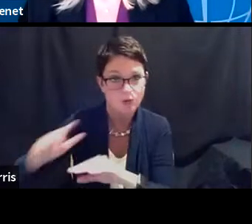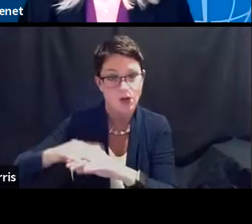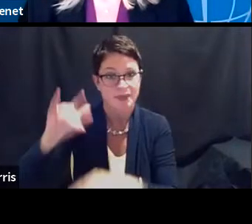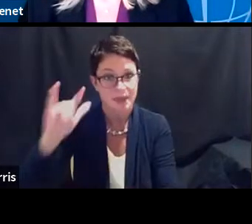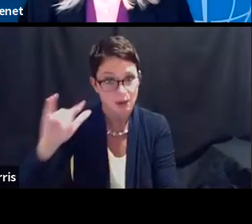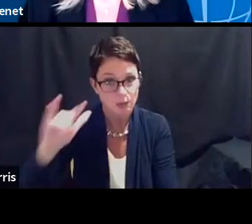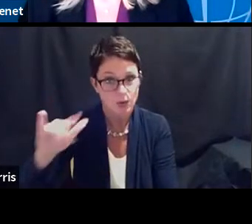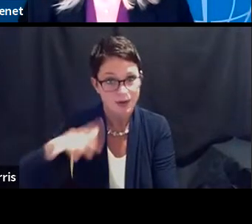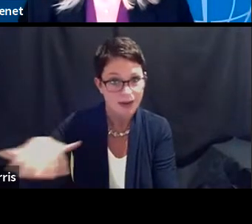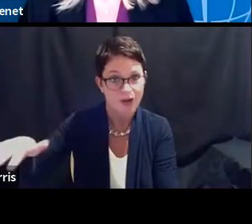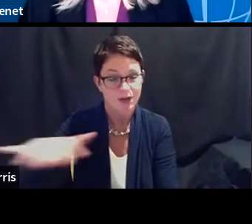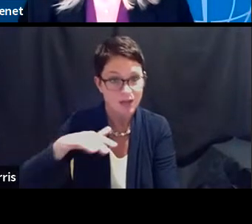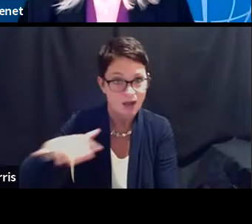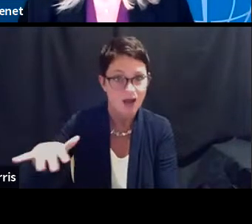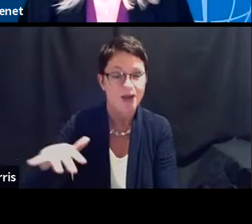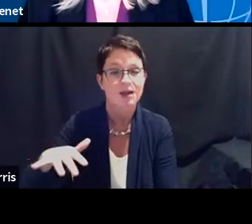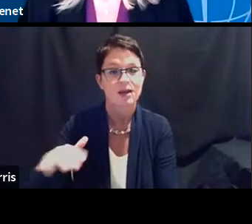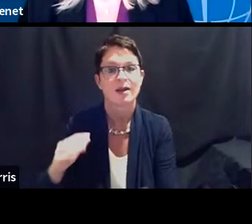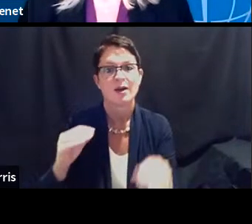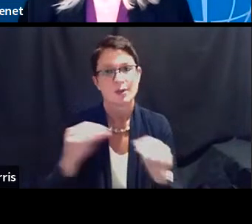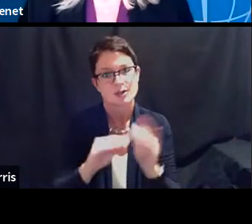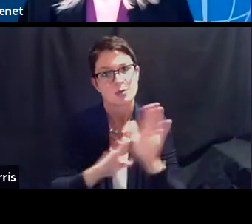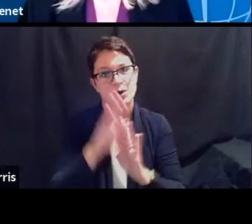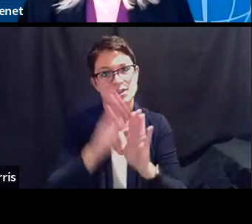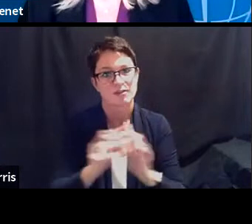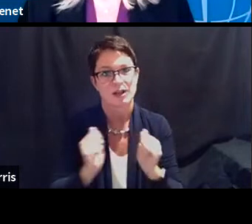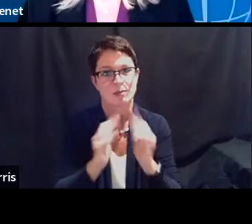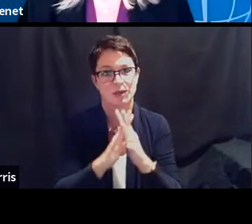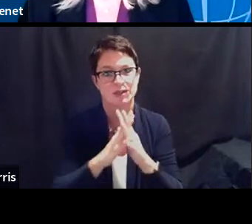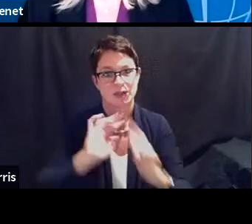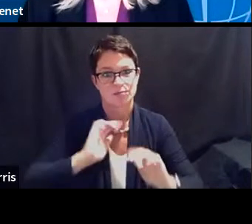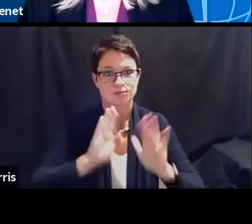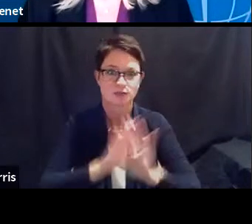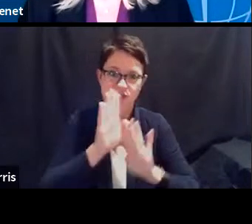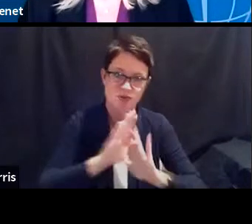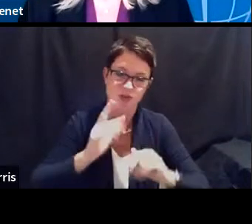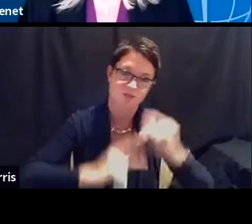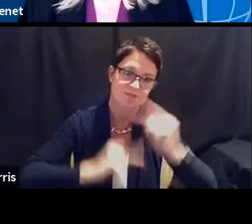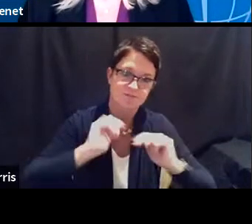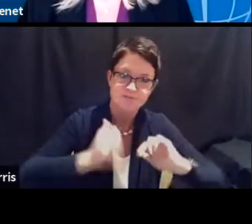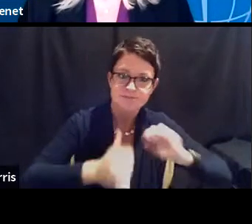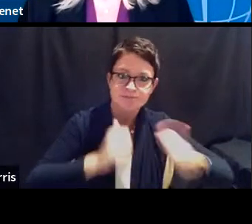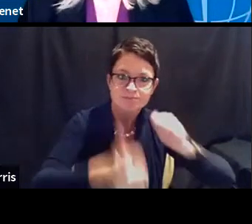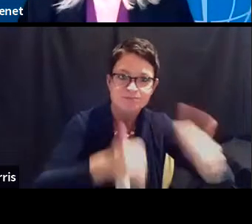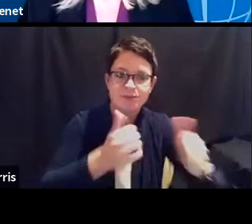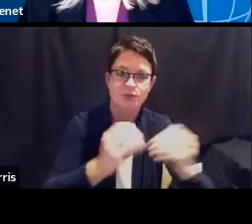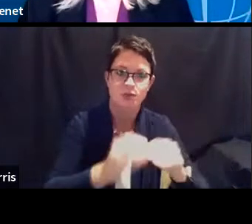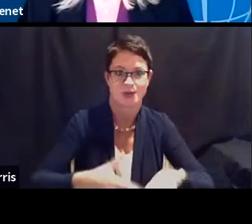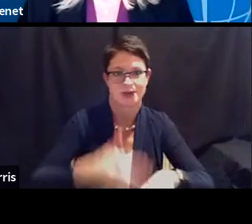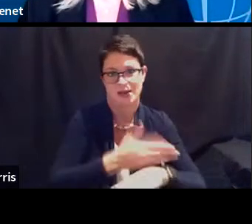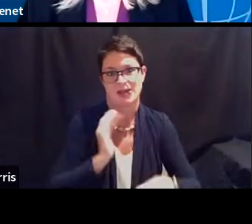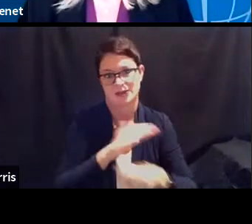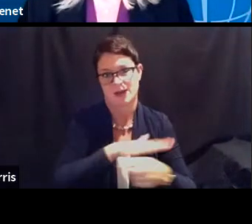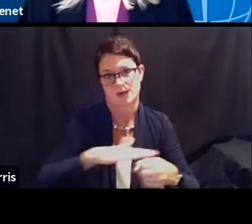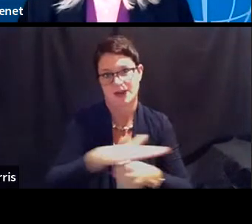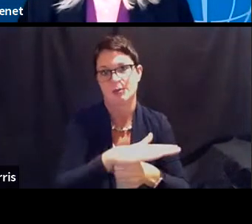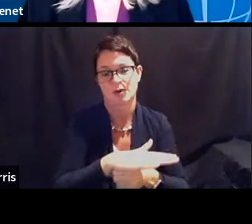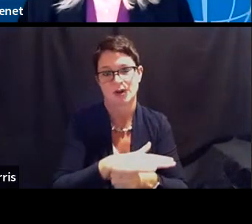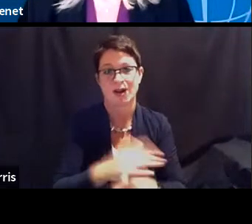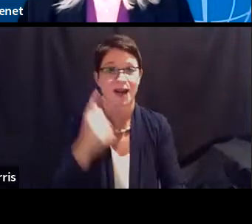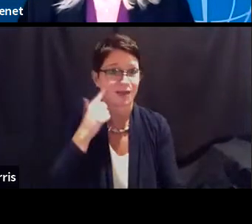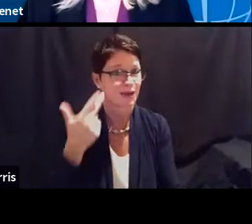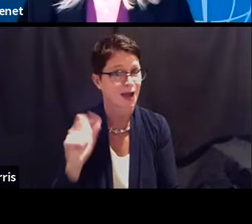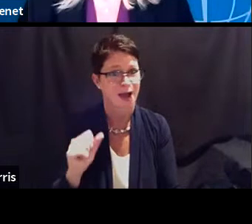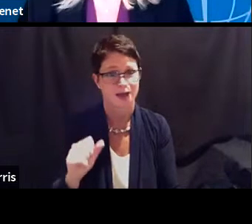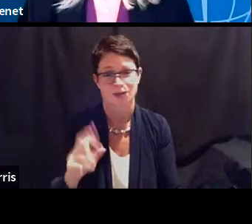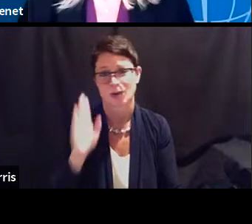airport, that there'd be a lot of development that could be happening in our community to enhance in what we're trying to do. And I think a high school would